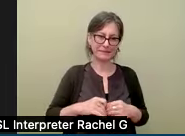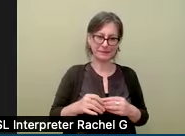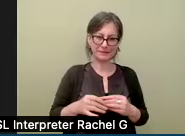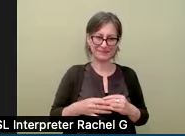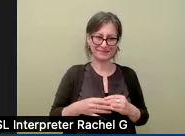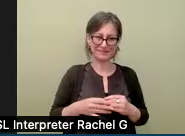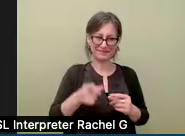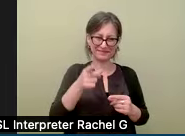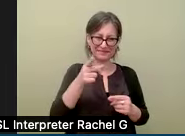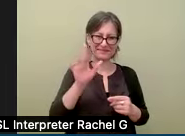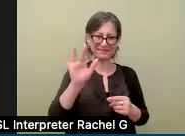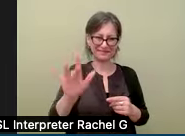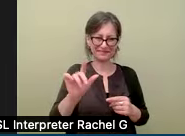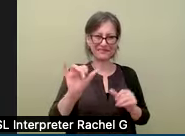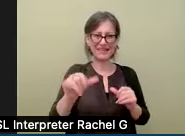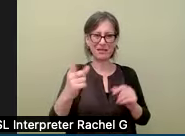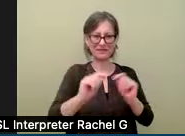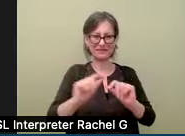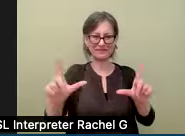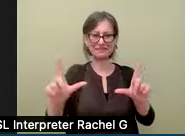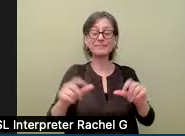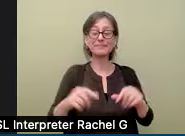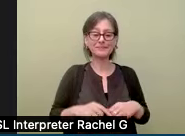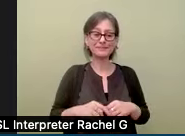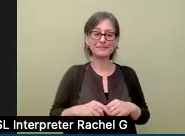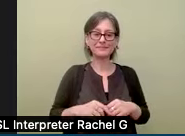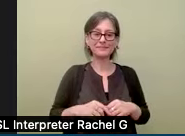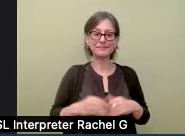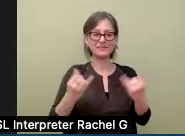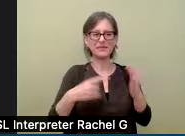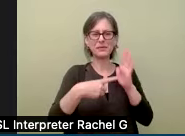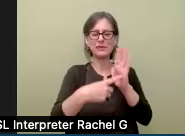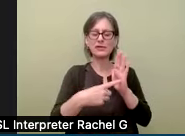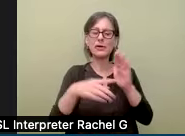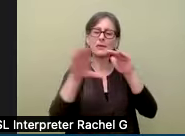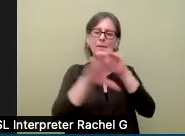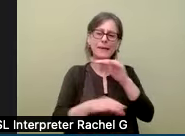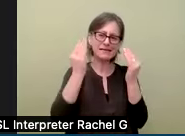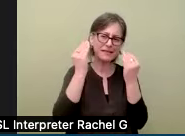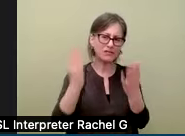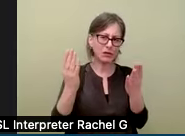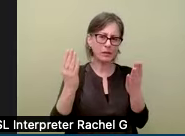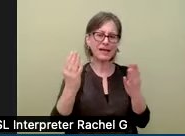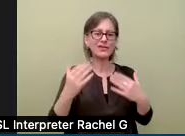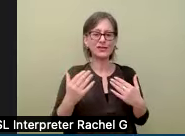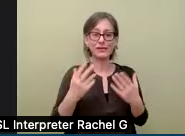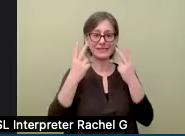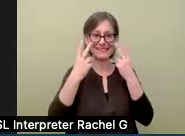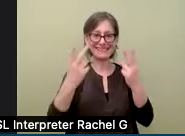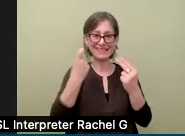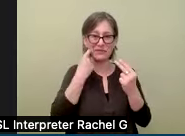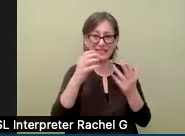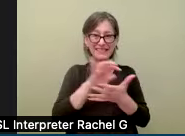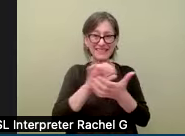Right there. You click on that one, I'll take you right there. So here you can browse basic tsunami information, see recent